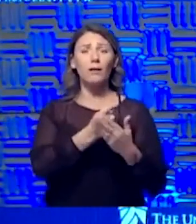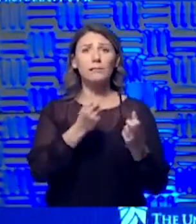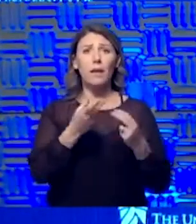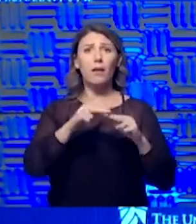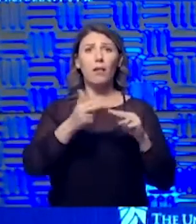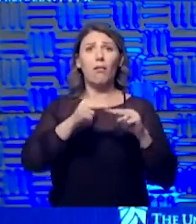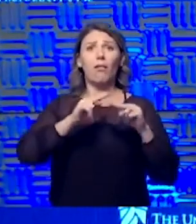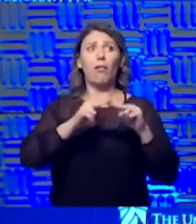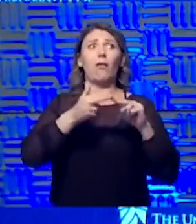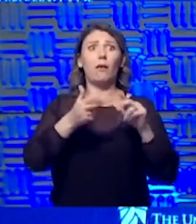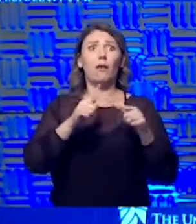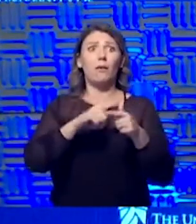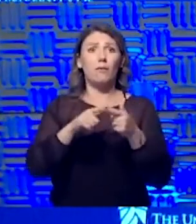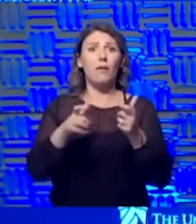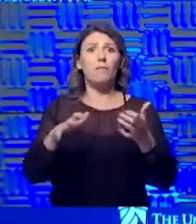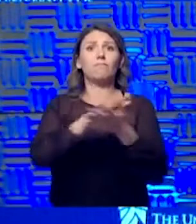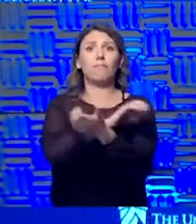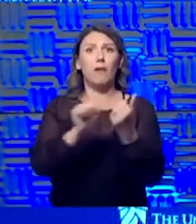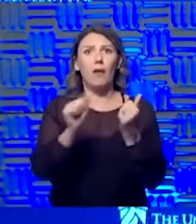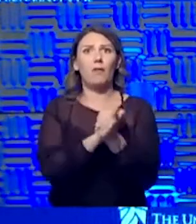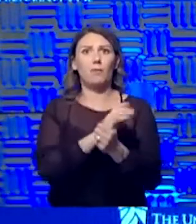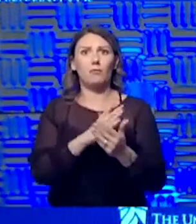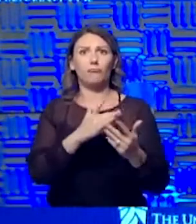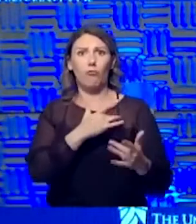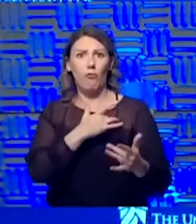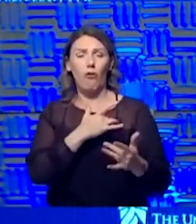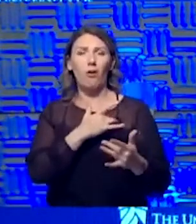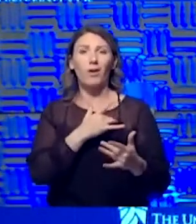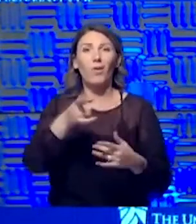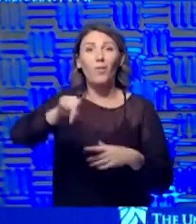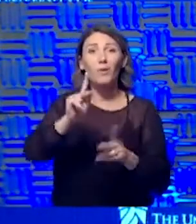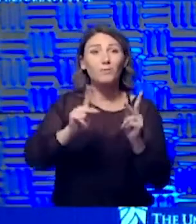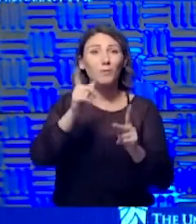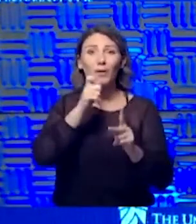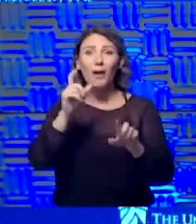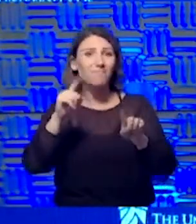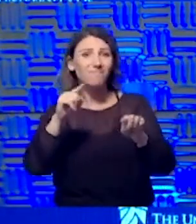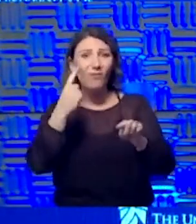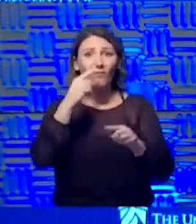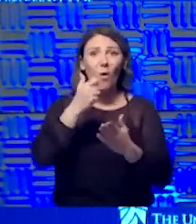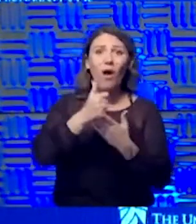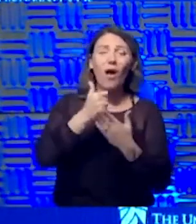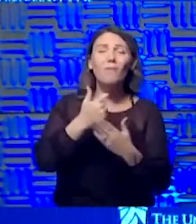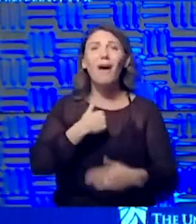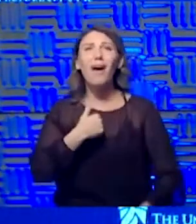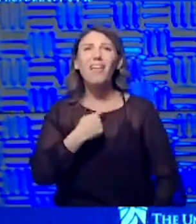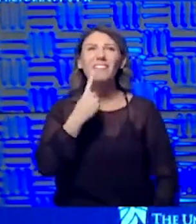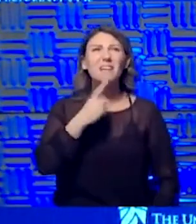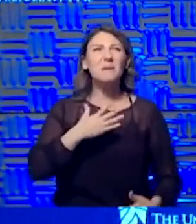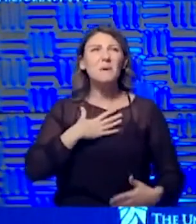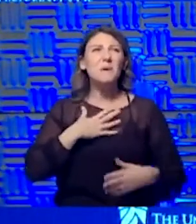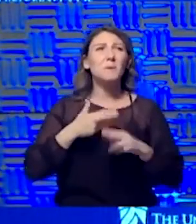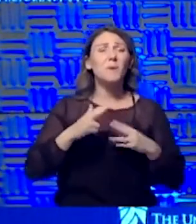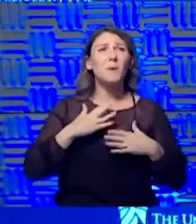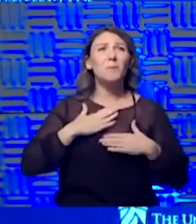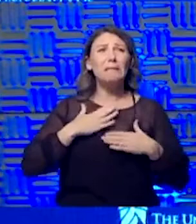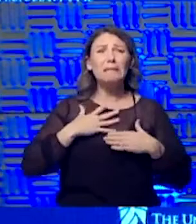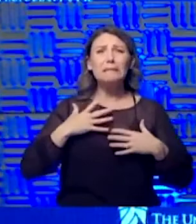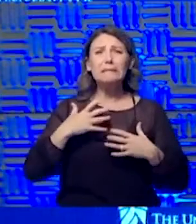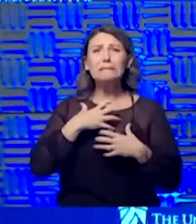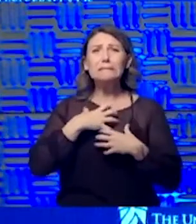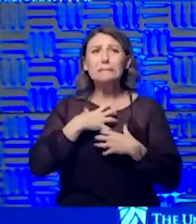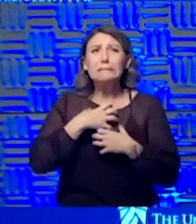significant damage, those are the things that people aren't coming to get help for. And so they're thinking, oh, I'm a little short of breath. I've got a little chest tightness. Maybe